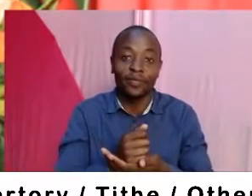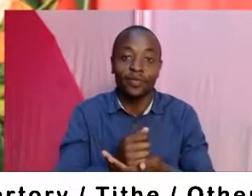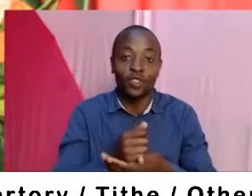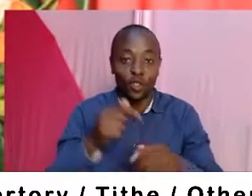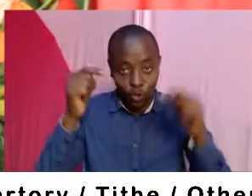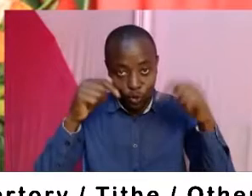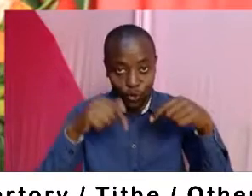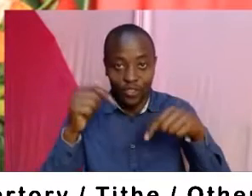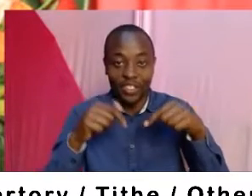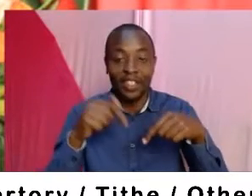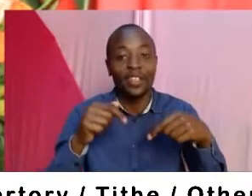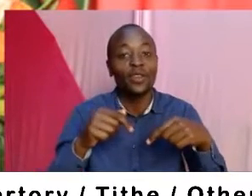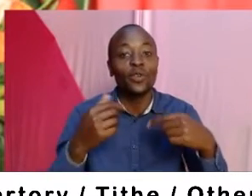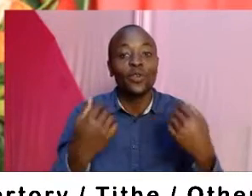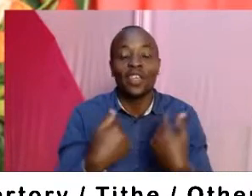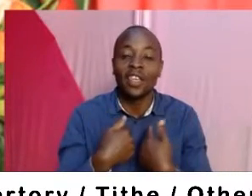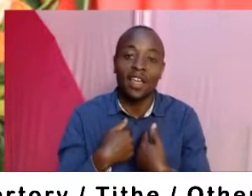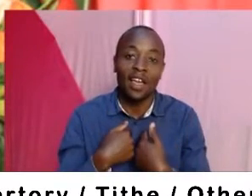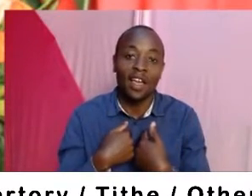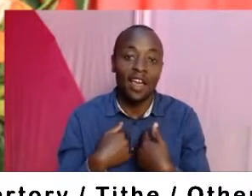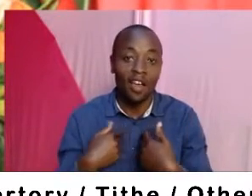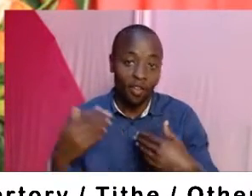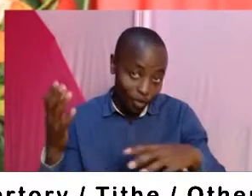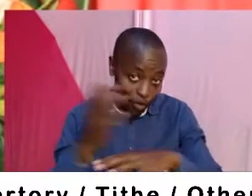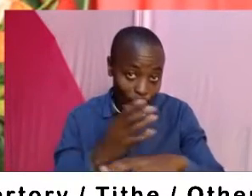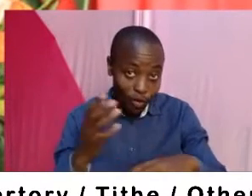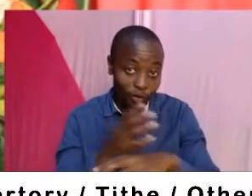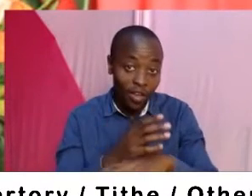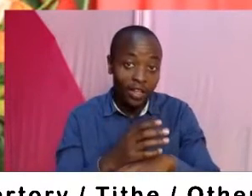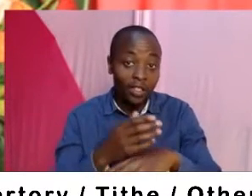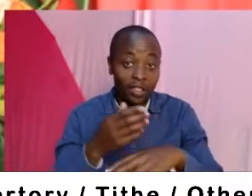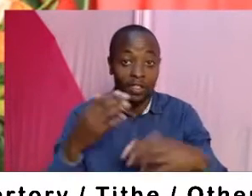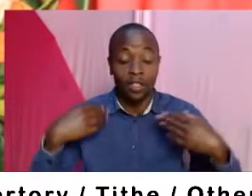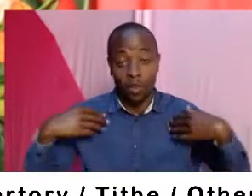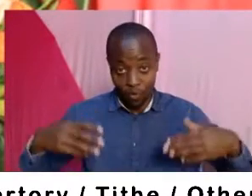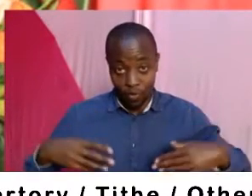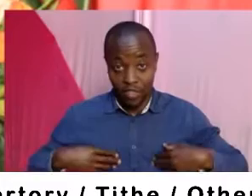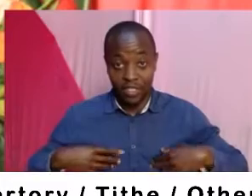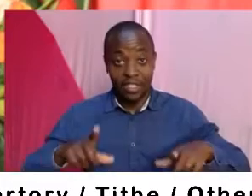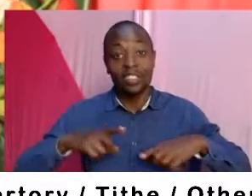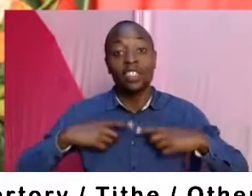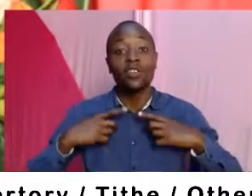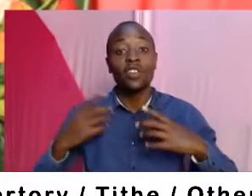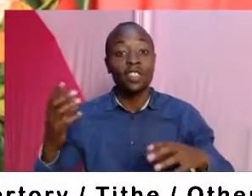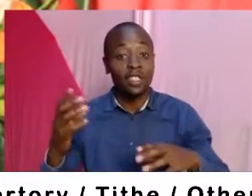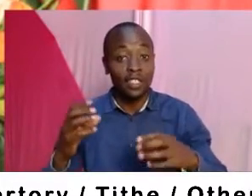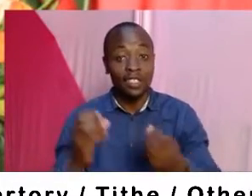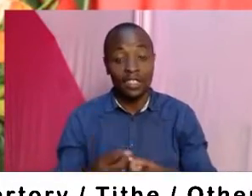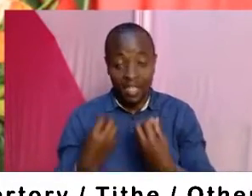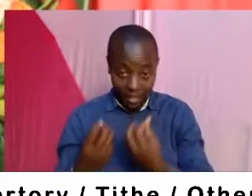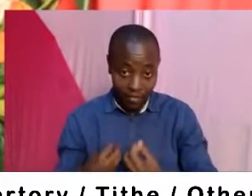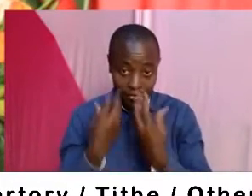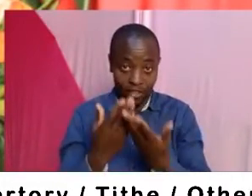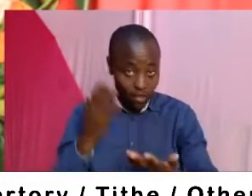Today we are dealing with offering ourselves and our bodies as living sacrifices. And all this week we are dealing